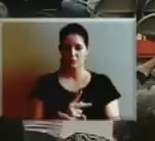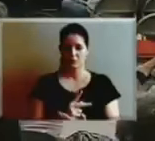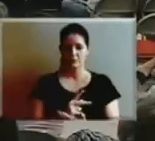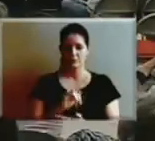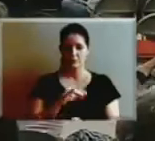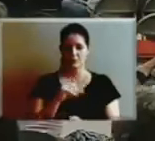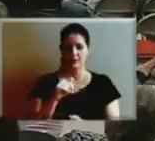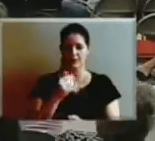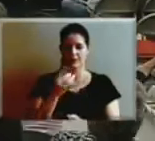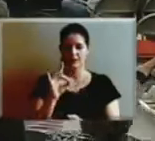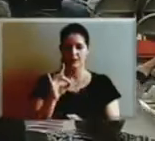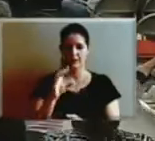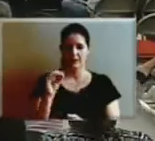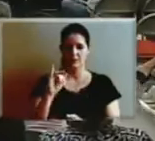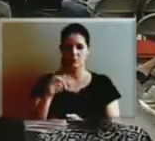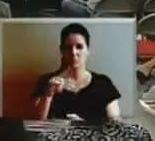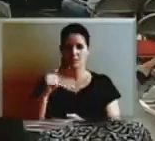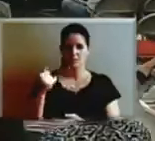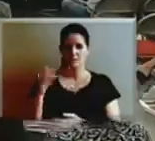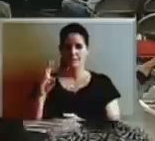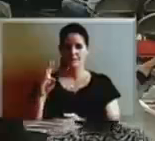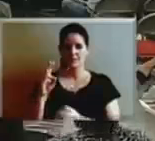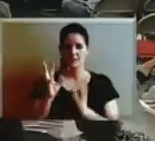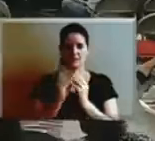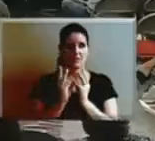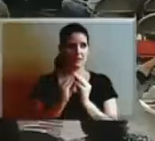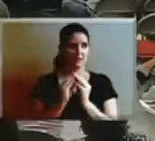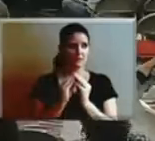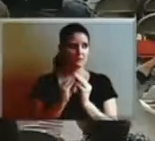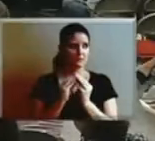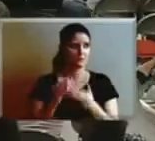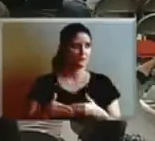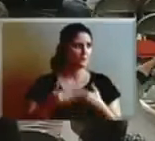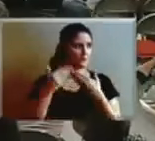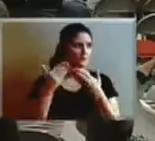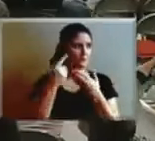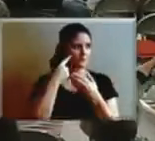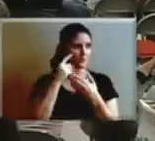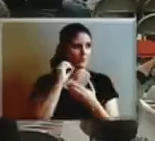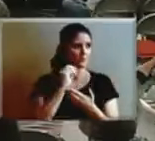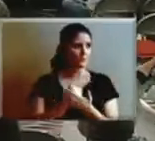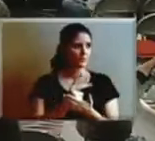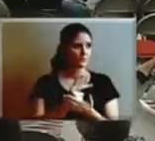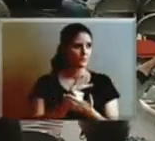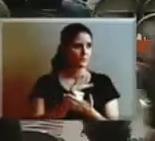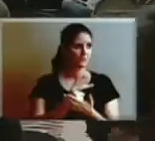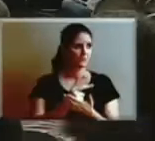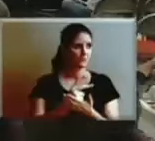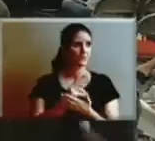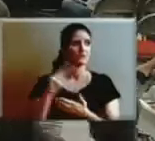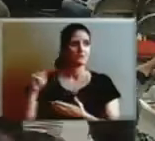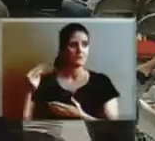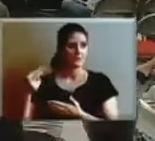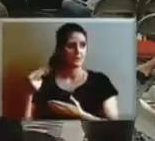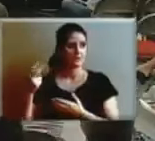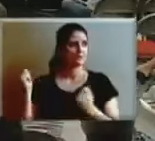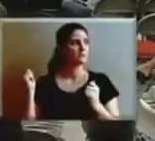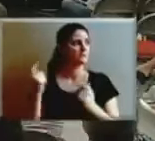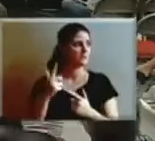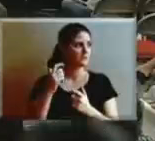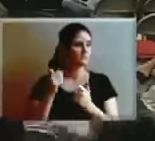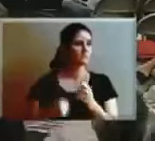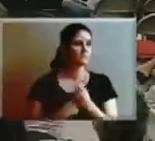17th meetings. Is there a motion to approve the minutes? Mr. Brady, is there a second? Ms. Westland? All those in